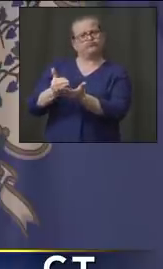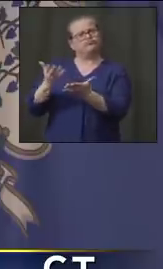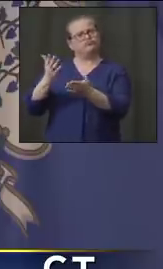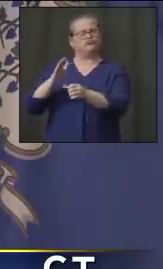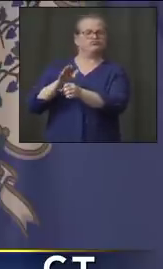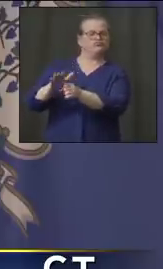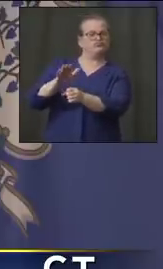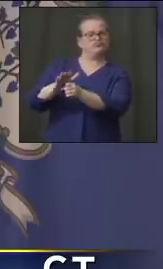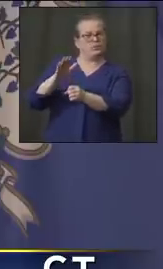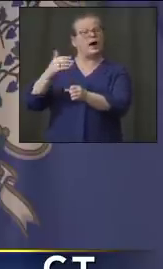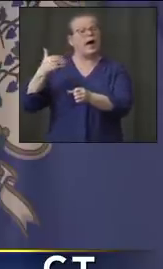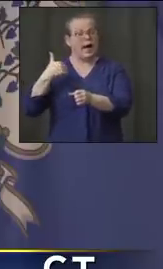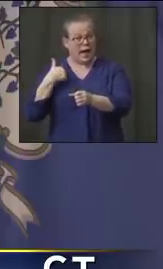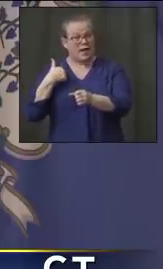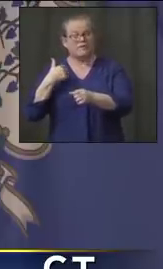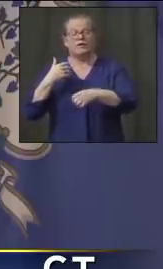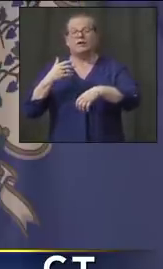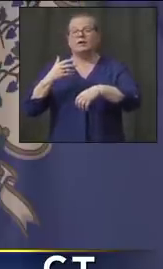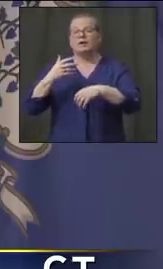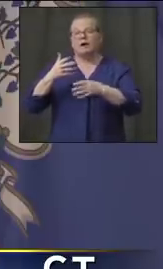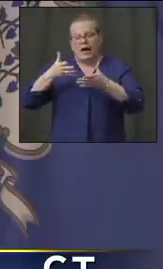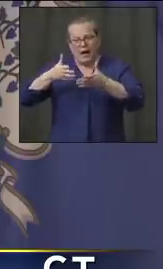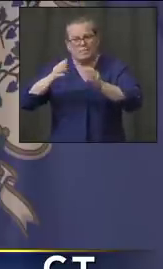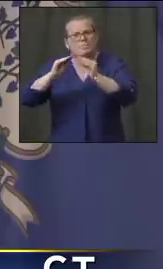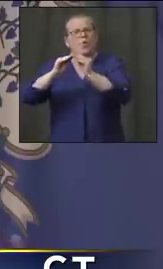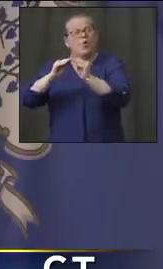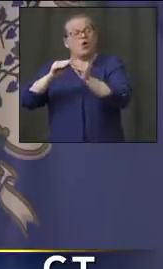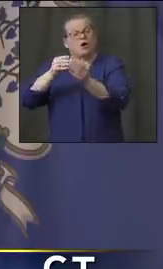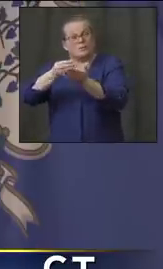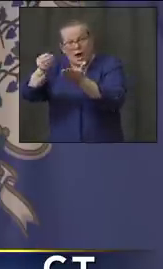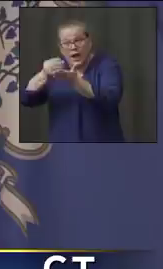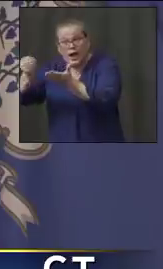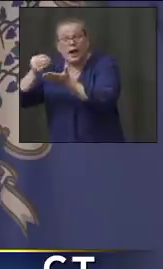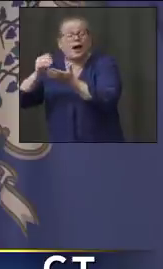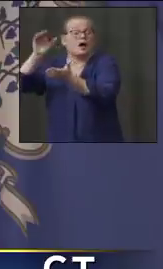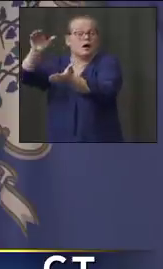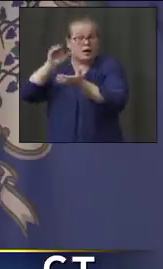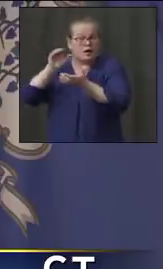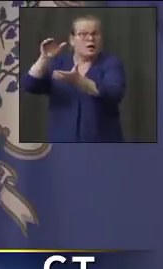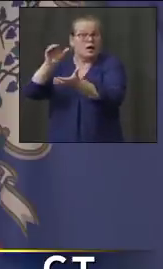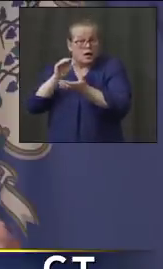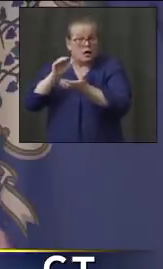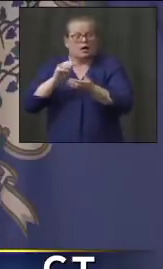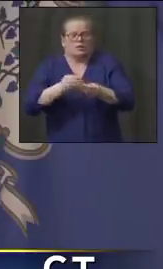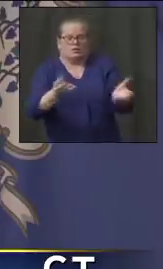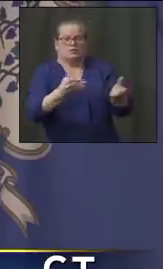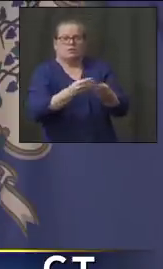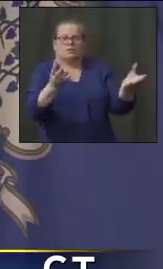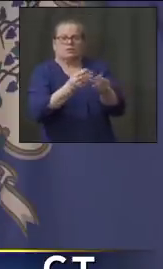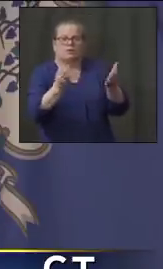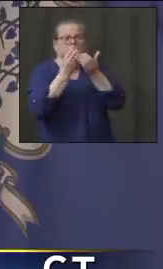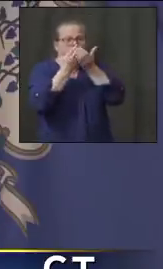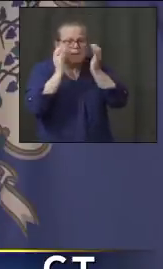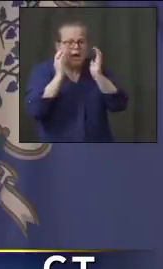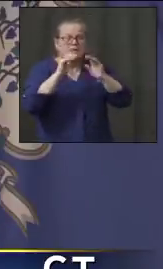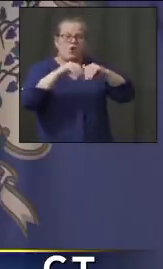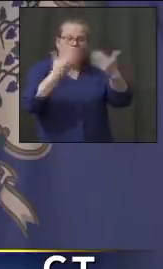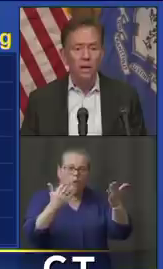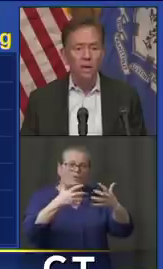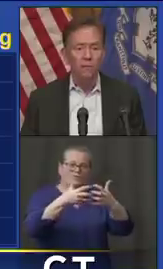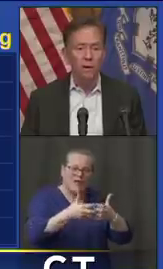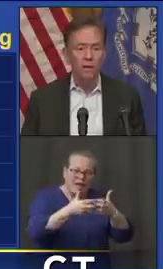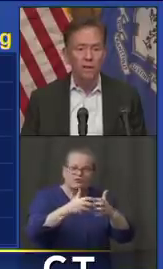those masks to more and more stores, more and more employees, more and more factory is key to our opening strategy.